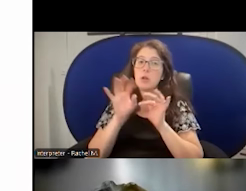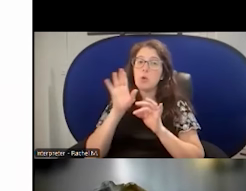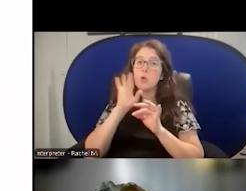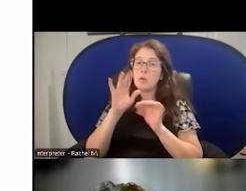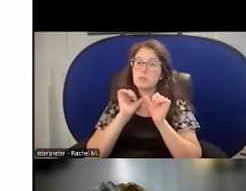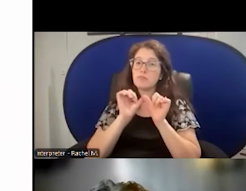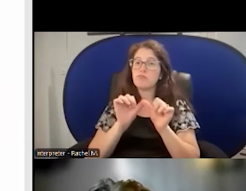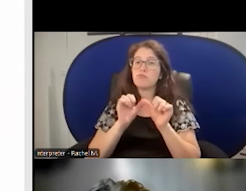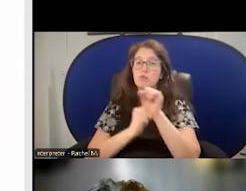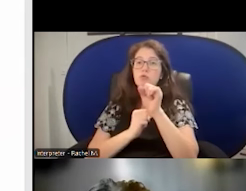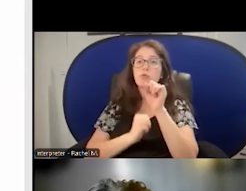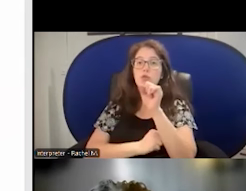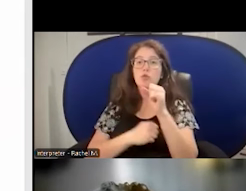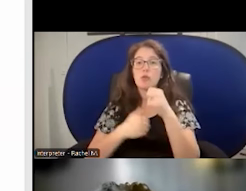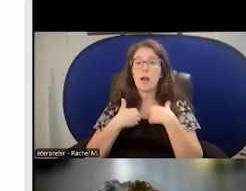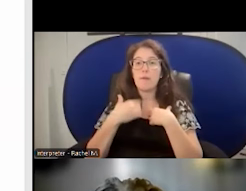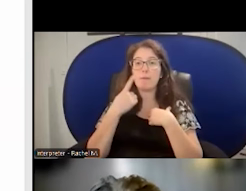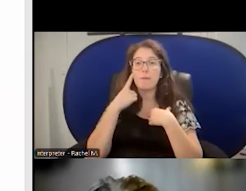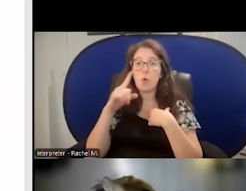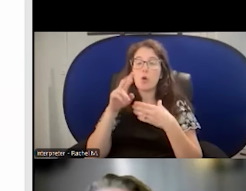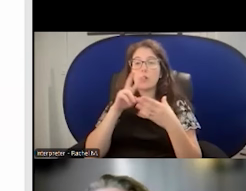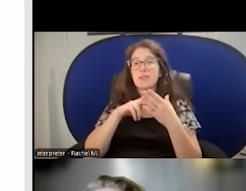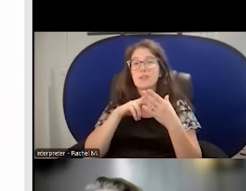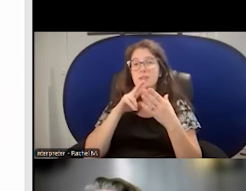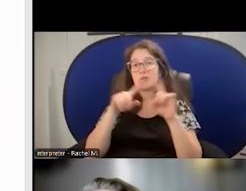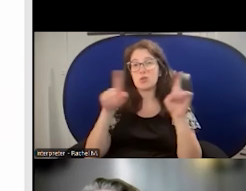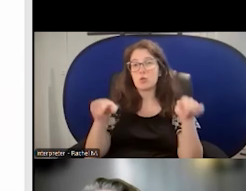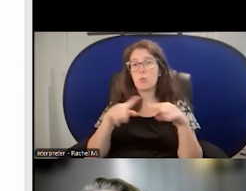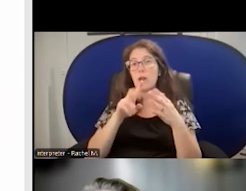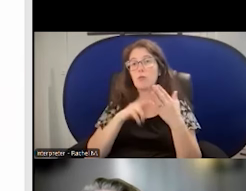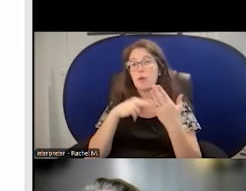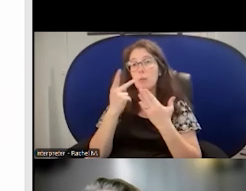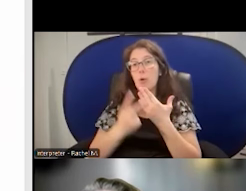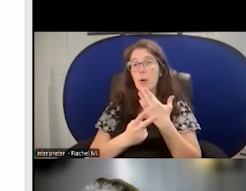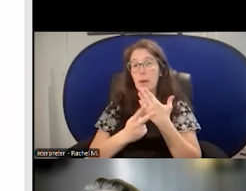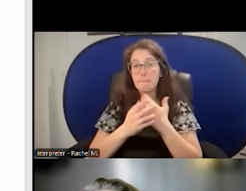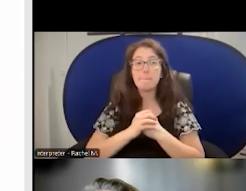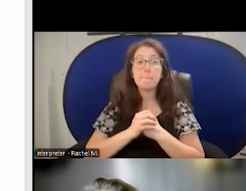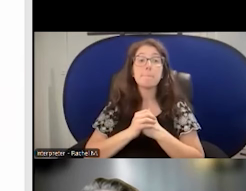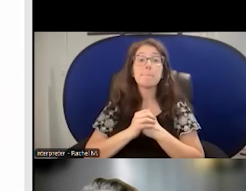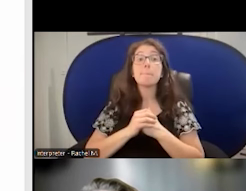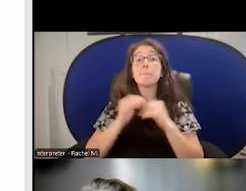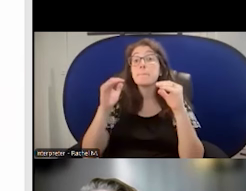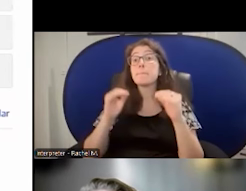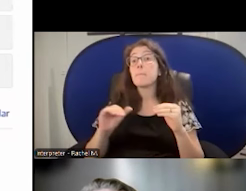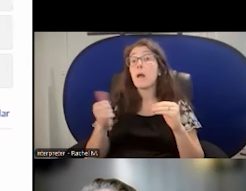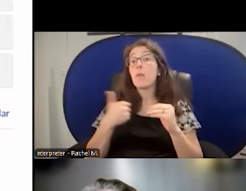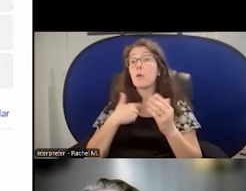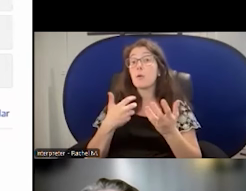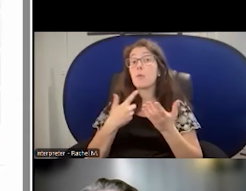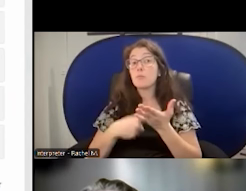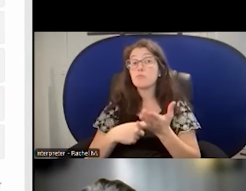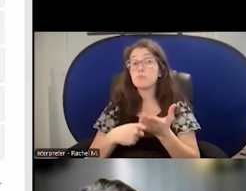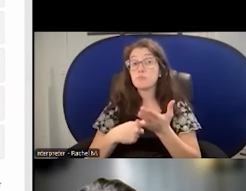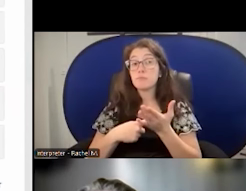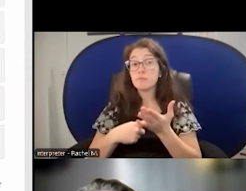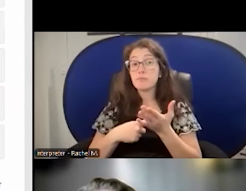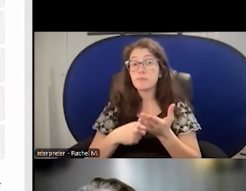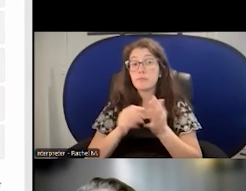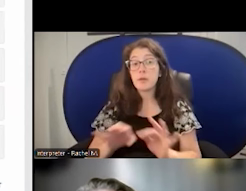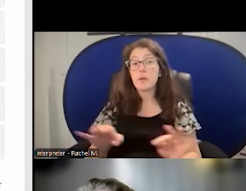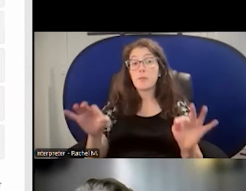for the screen reader. Another thing that I want to discuss is the need for meaningful